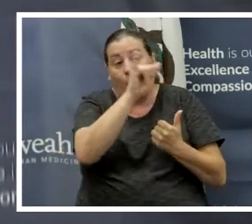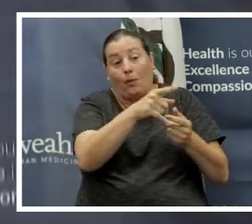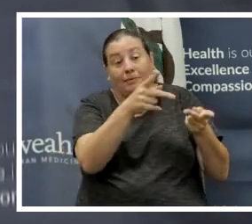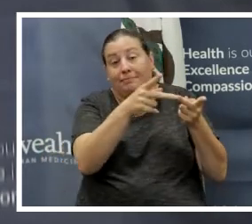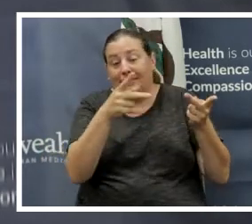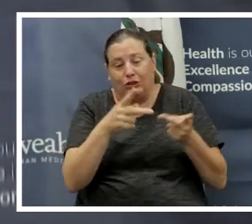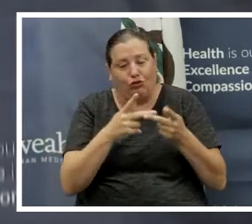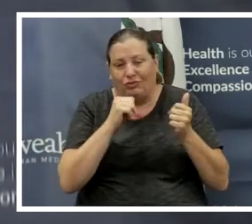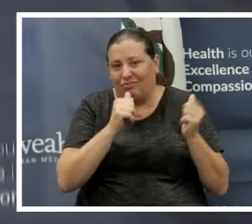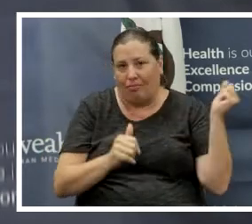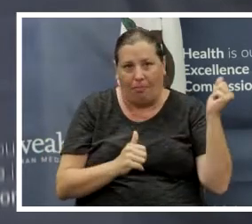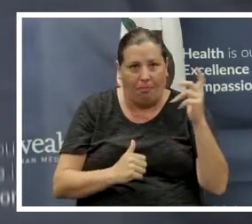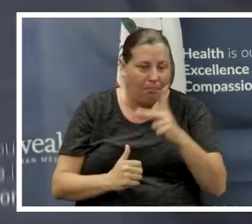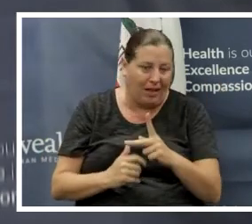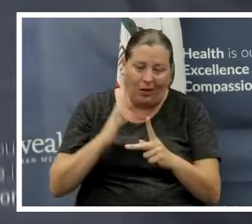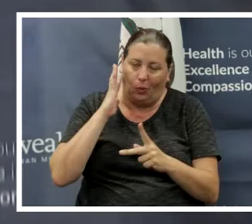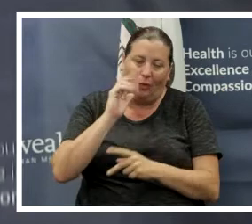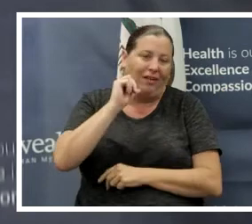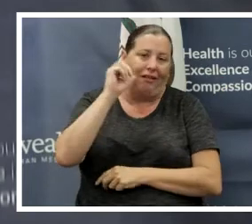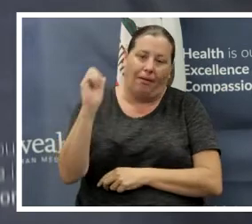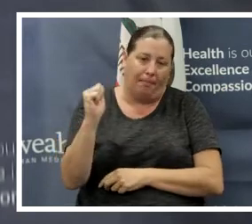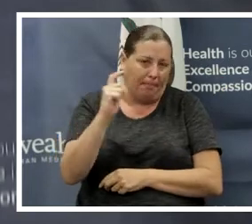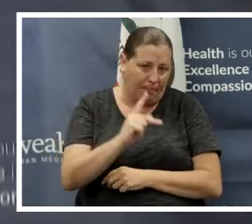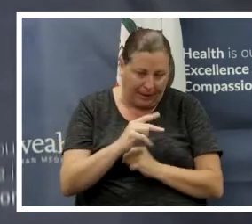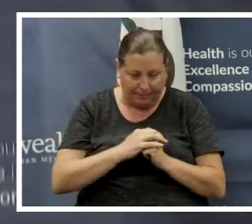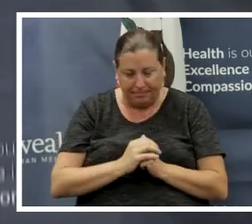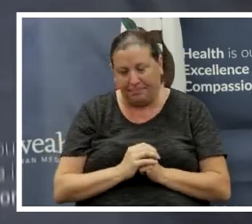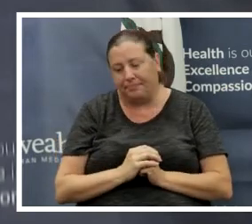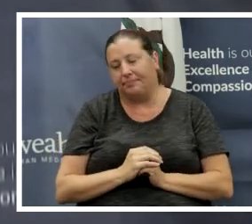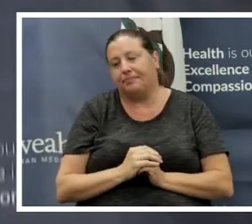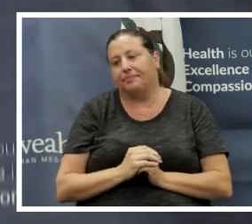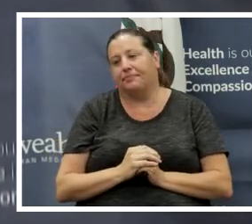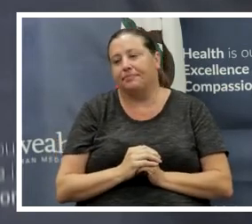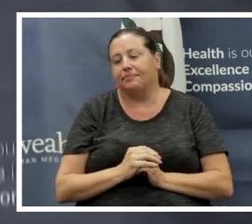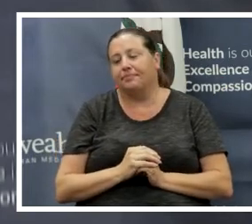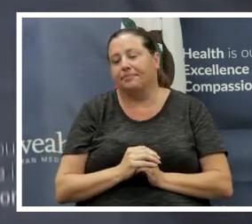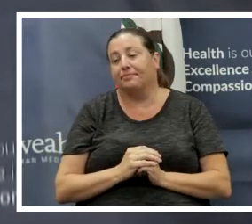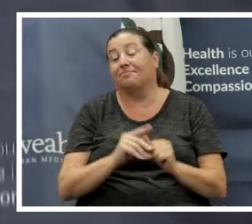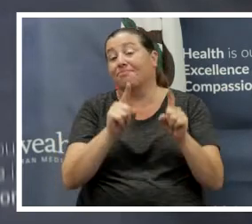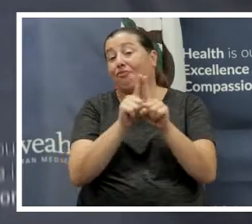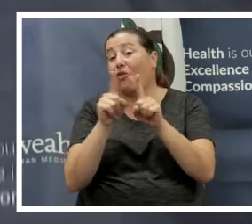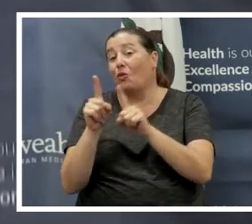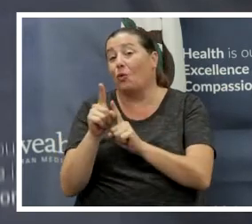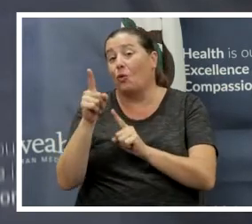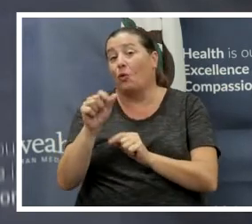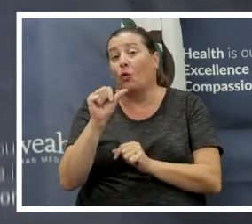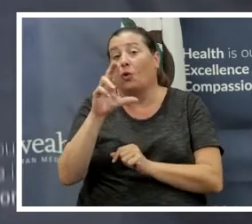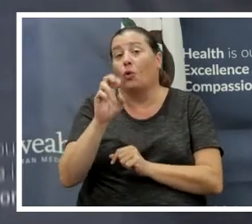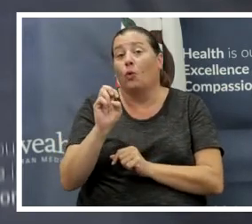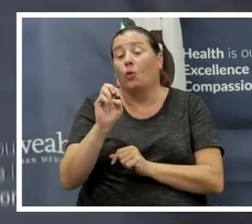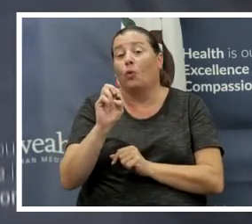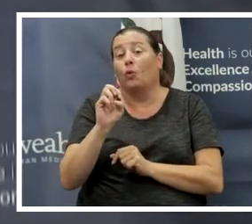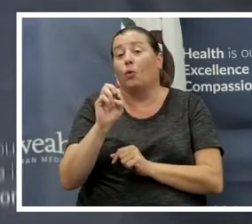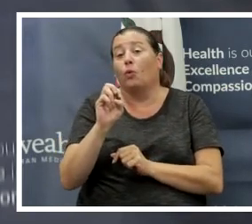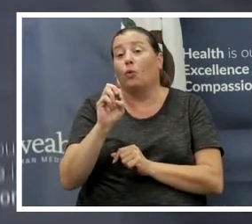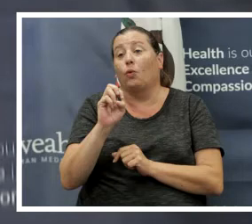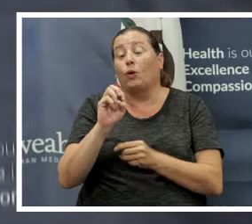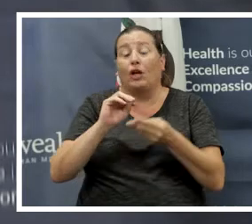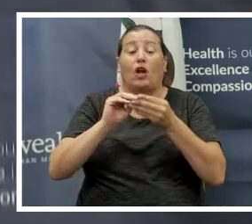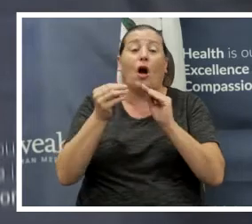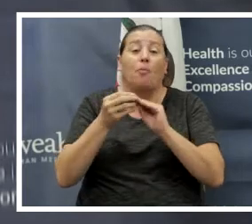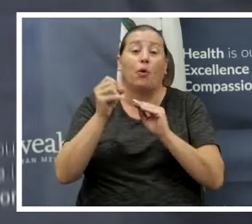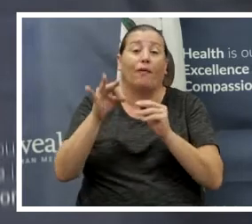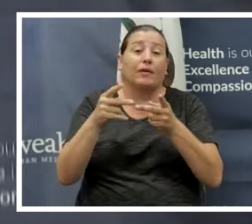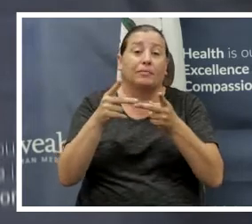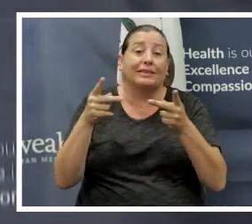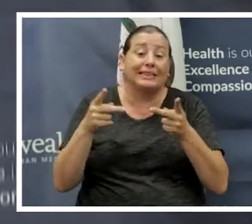not come back and they won't come back. But then there are also a number of positions that were temporarily furloughed, like the folks